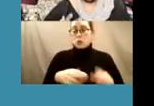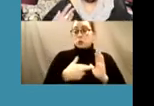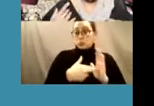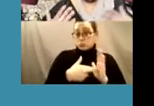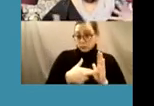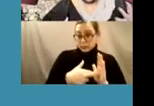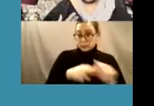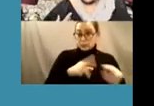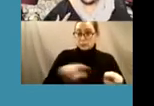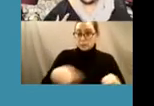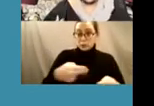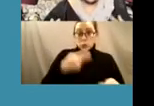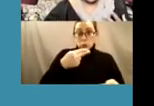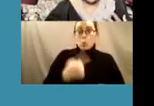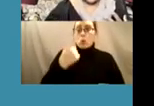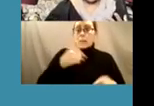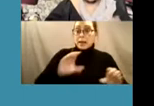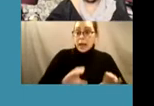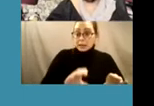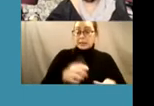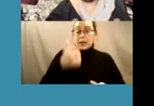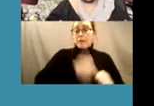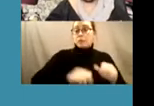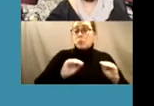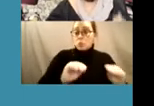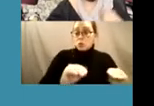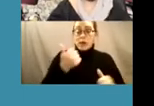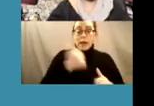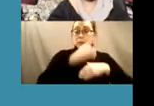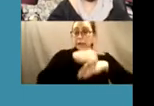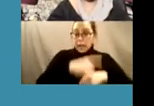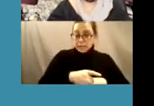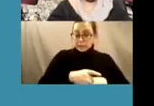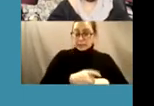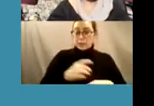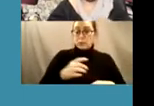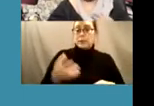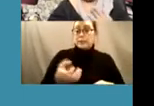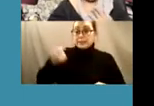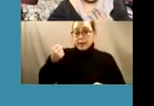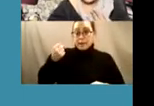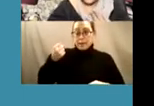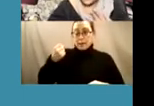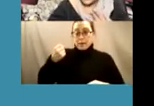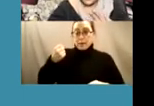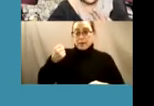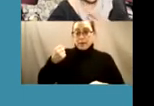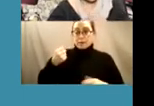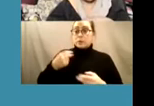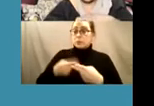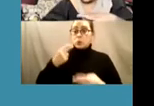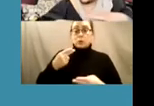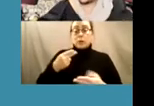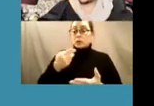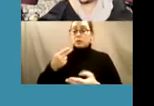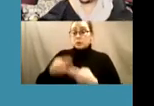every activity, for every movement, for every task, we're going to take away a certain amount of spoons. You don't get to refill your spoons. You